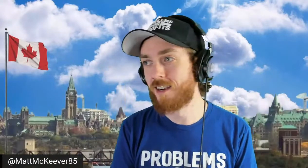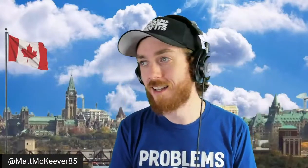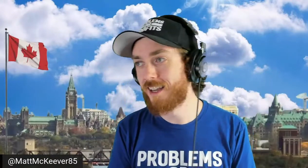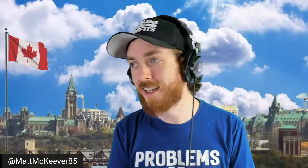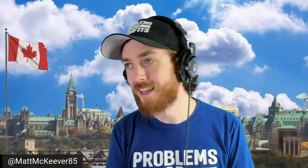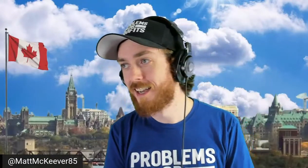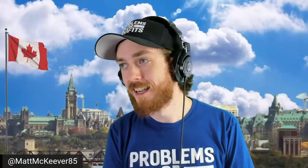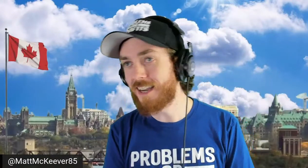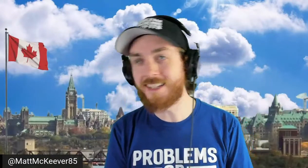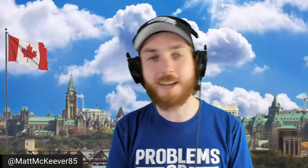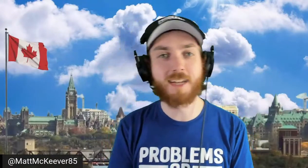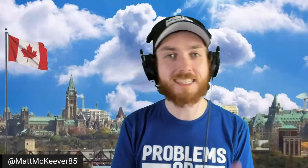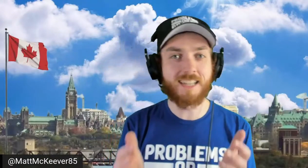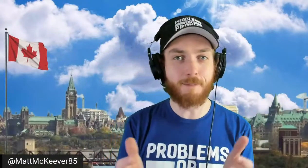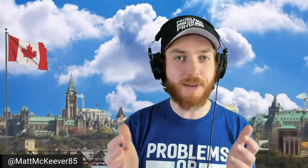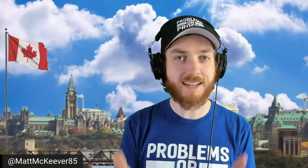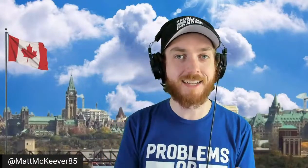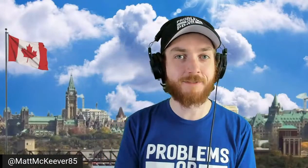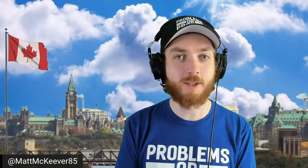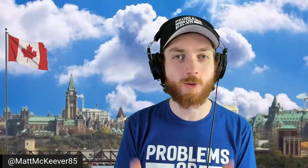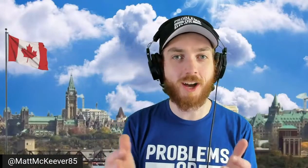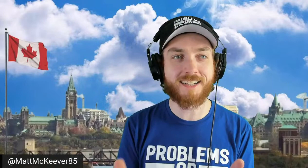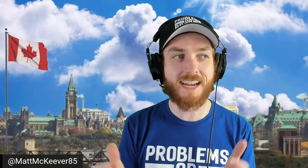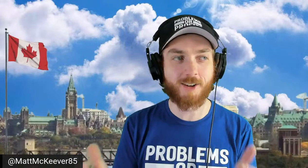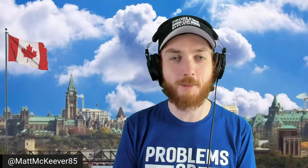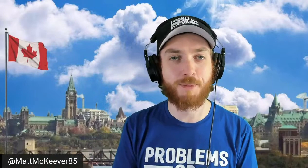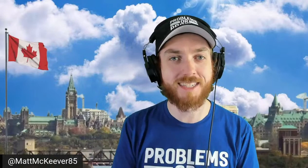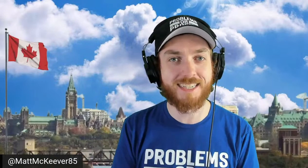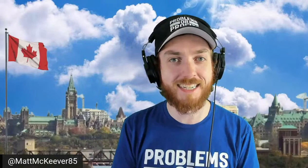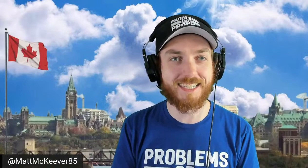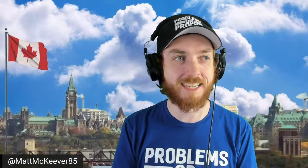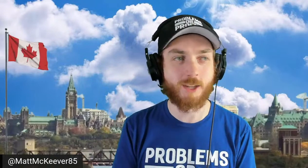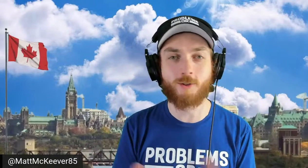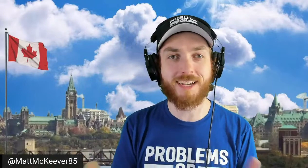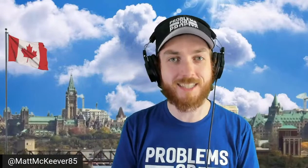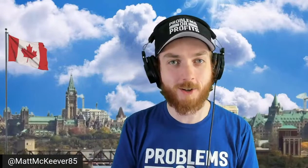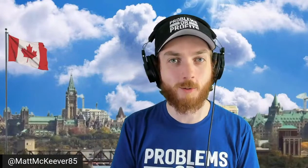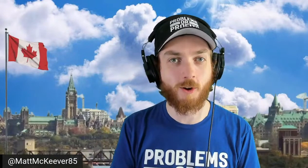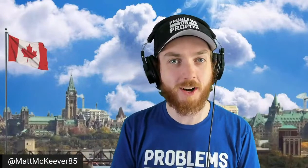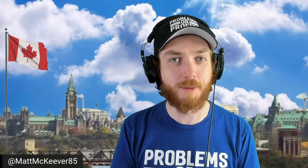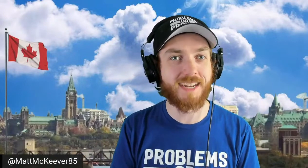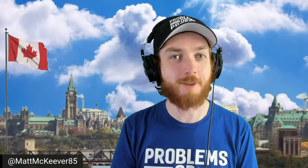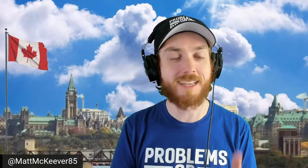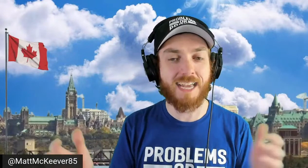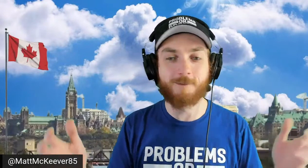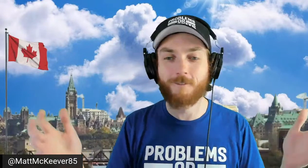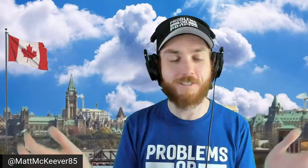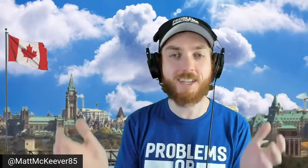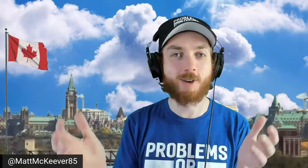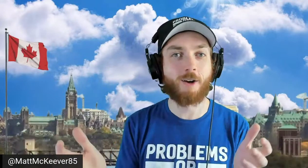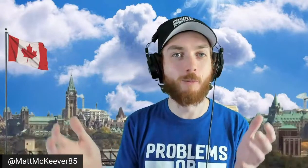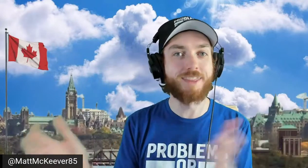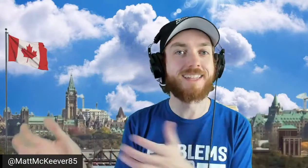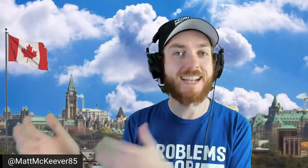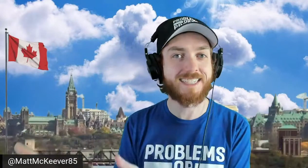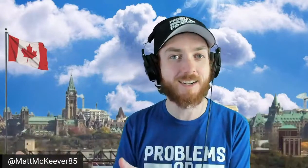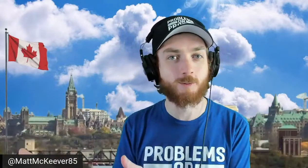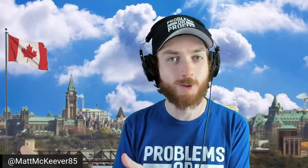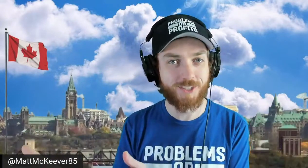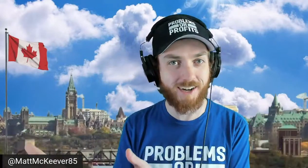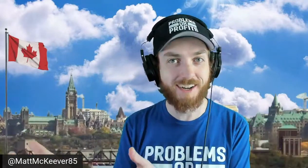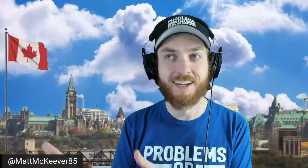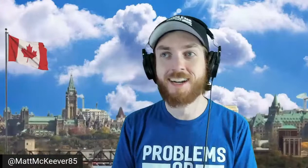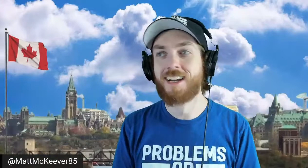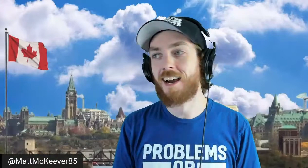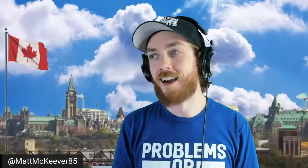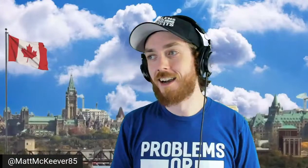together? God damn it. Is it not bad enough that you lock down our businesses and don't let us go to work? But now we can't even figure out what the next set of